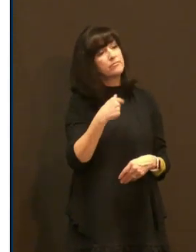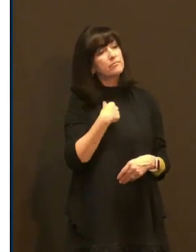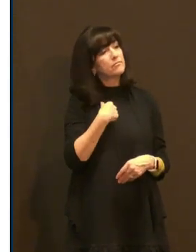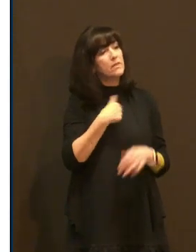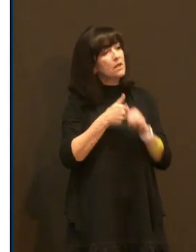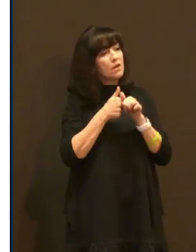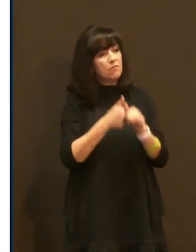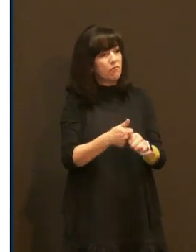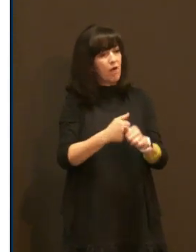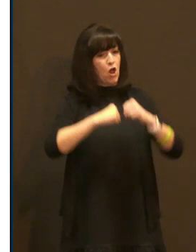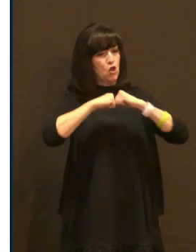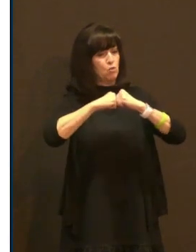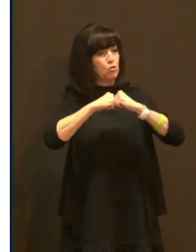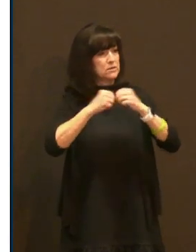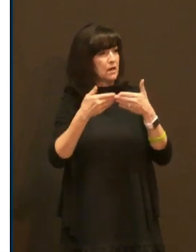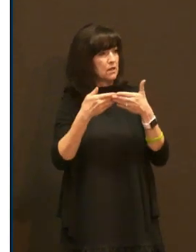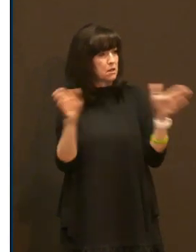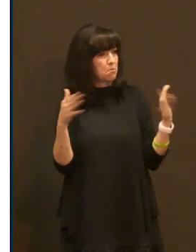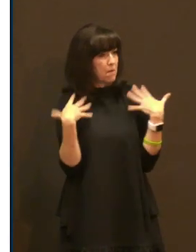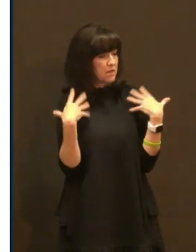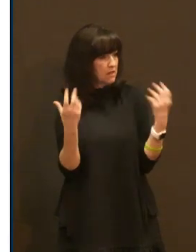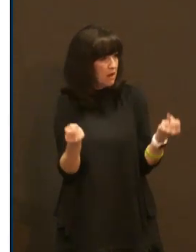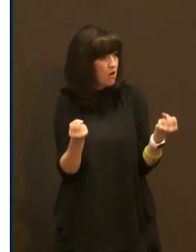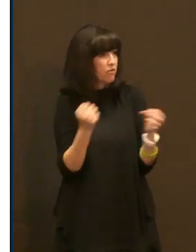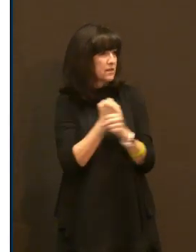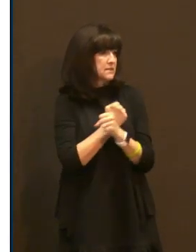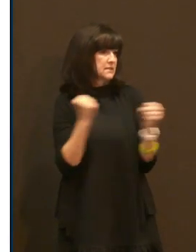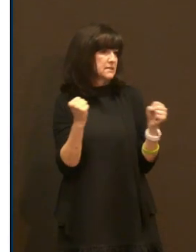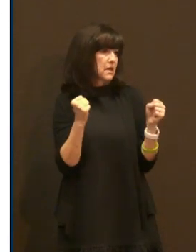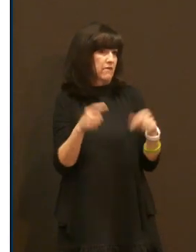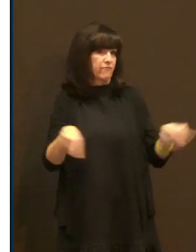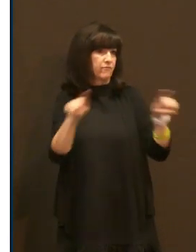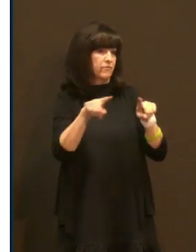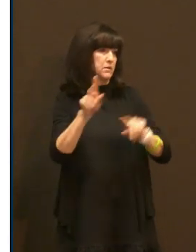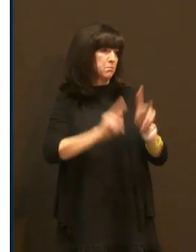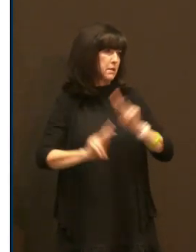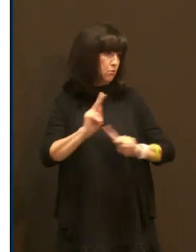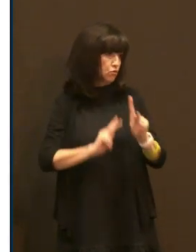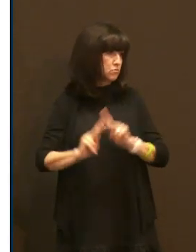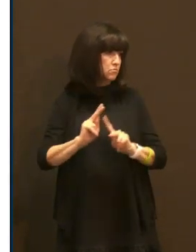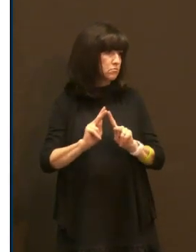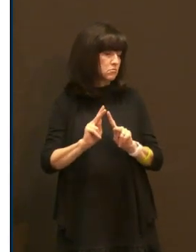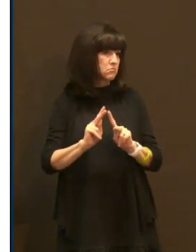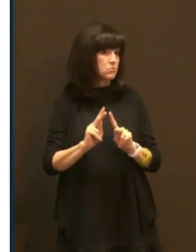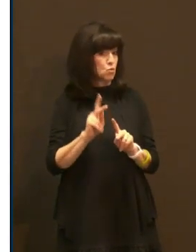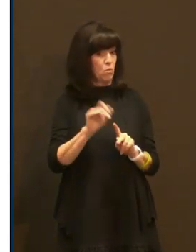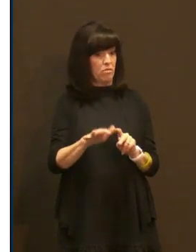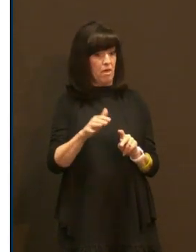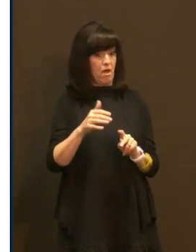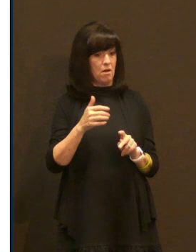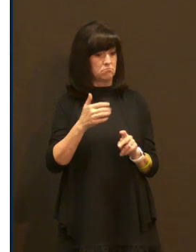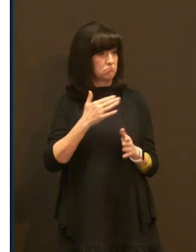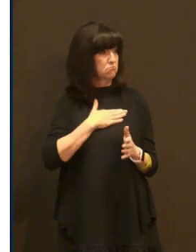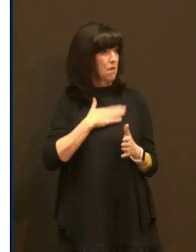public health and safety. And so that's what guided us. And,